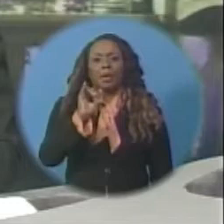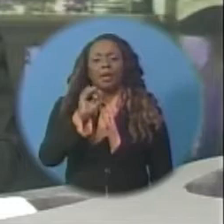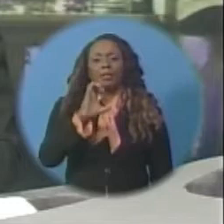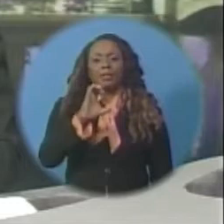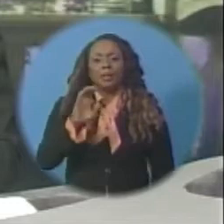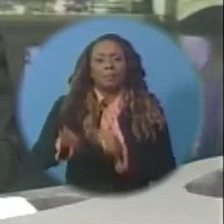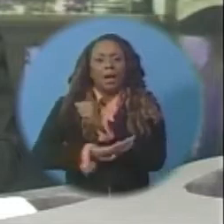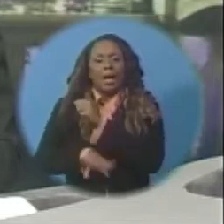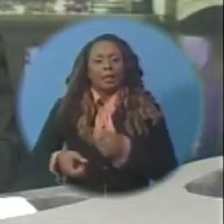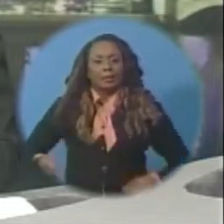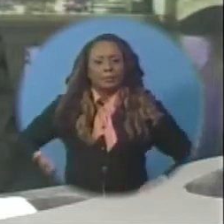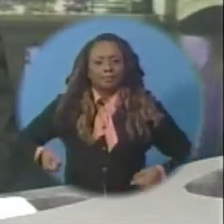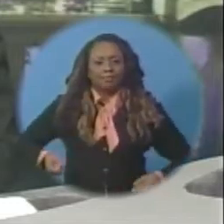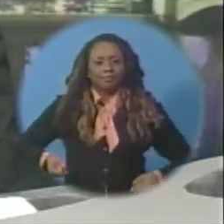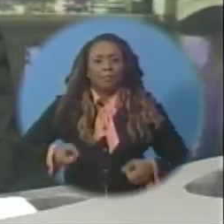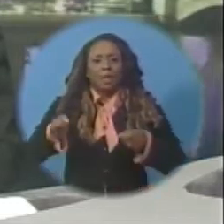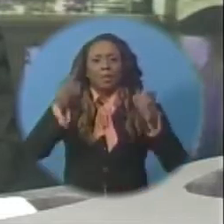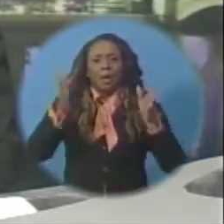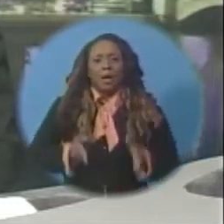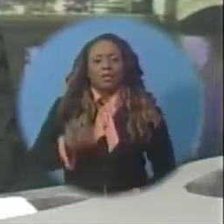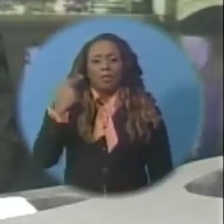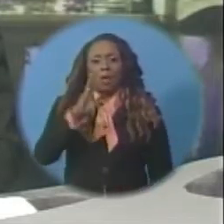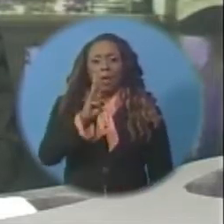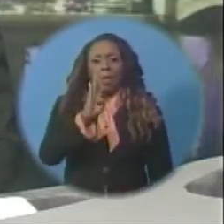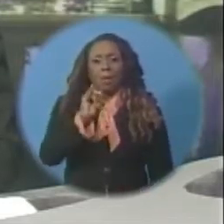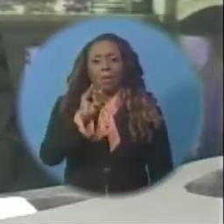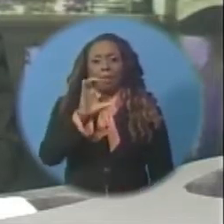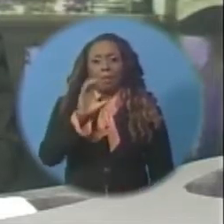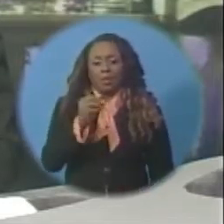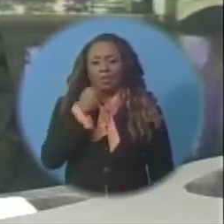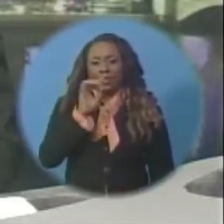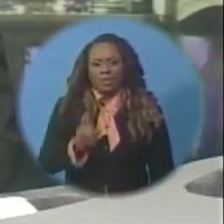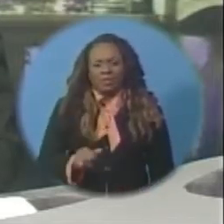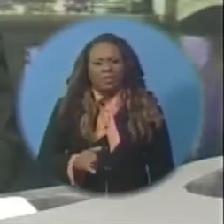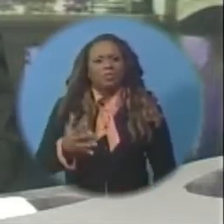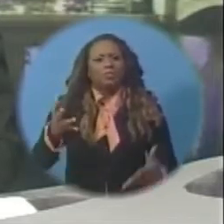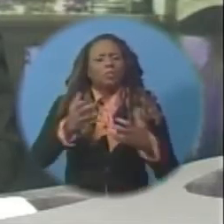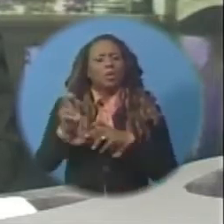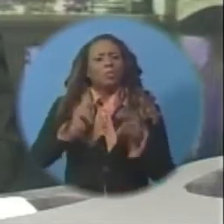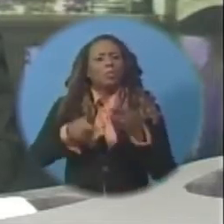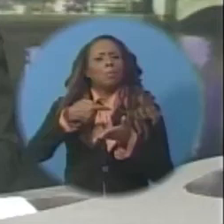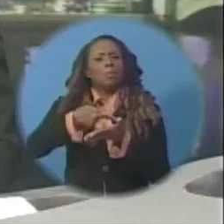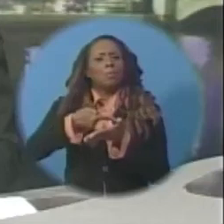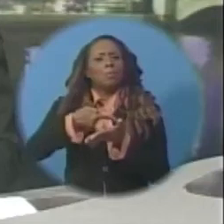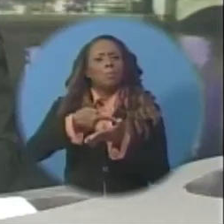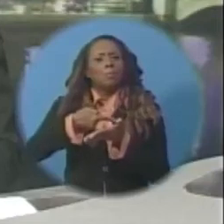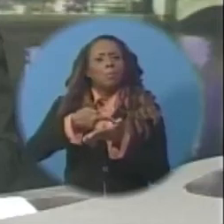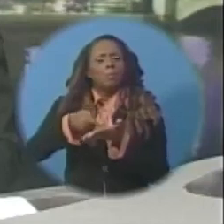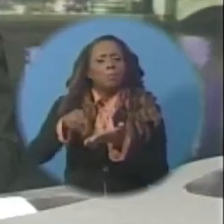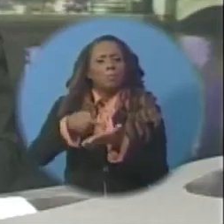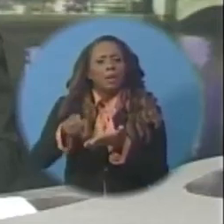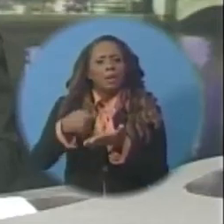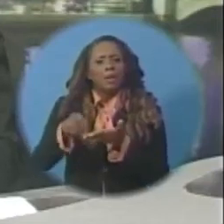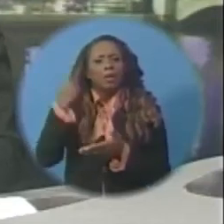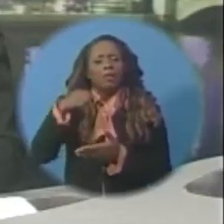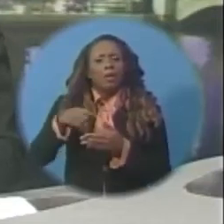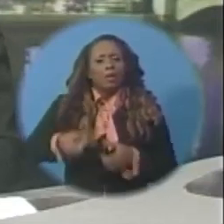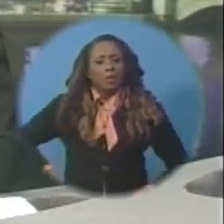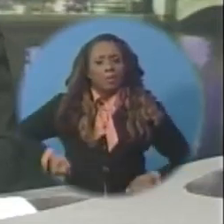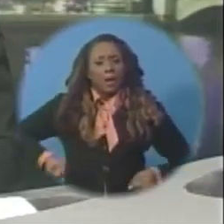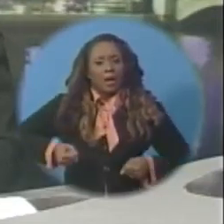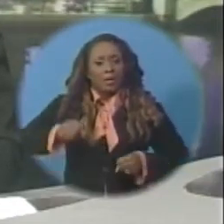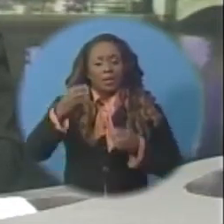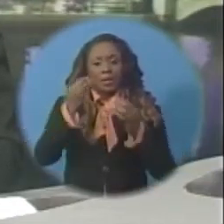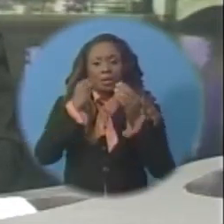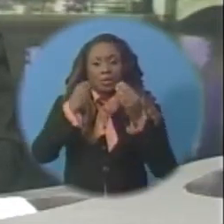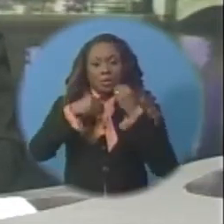Manager of BICO, Joanne Pooler. Ms. Pooler, who is advocating for consumers to pay for plastic bags from supermarkets starting